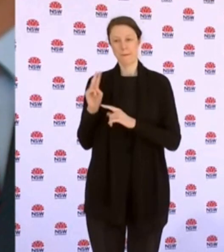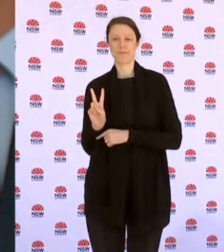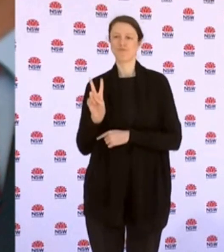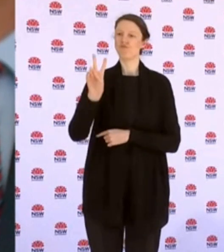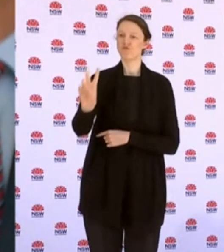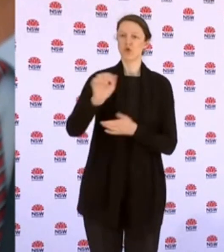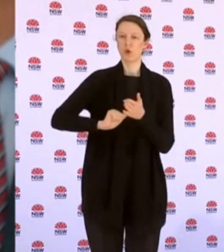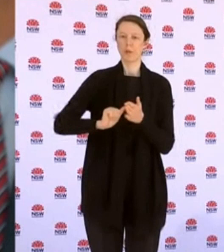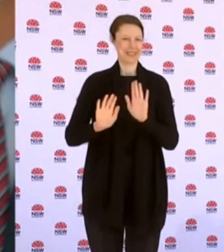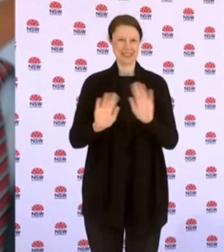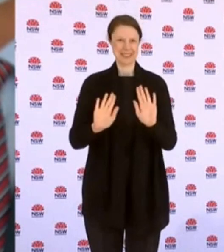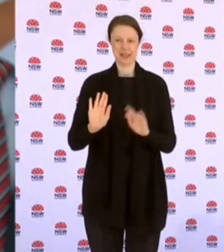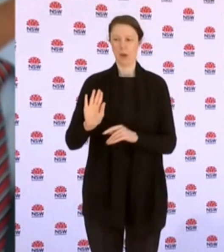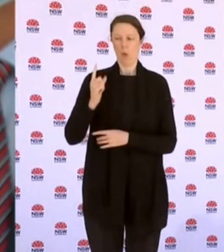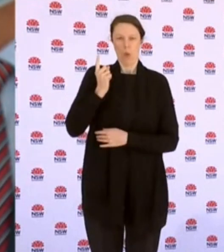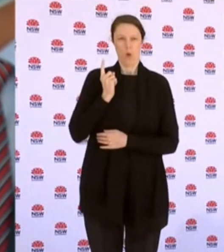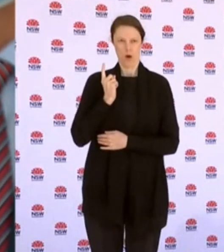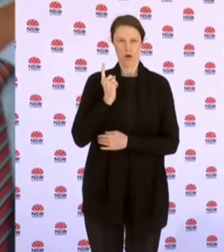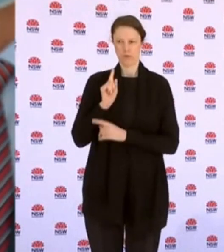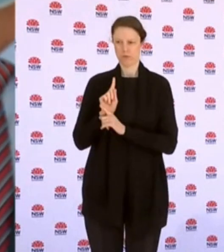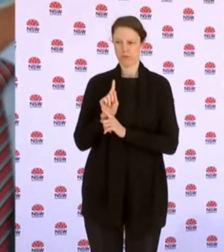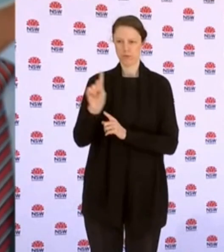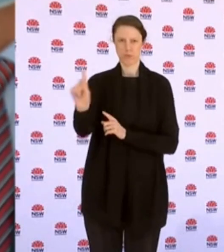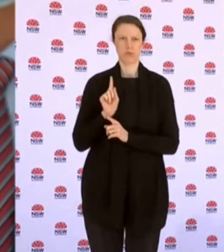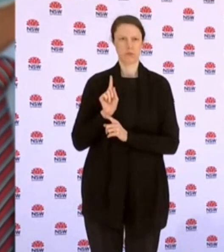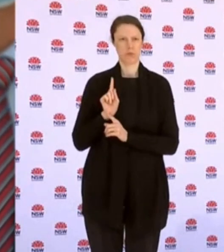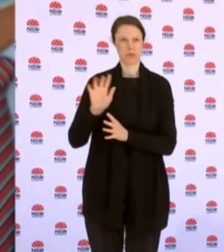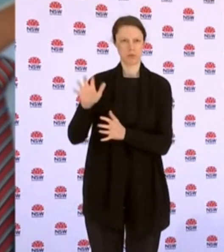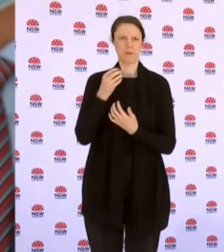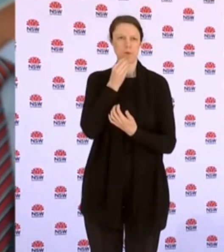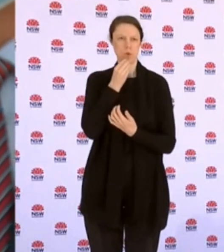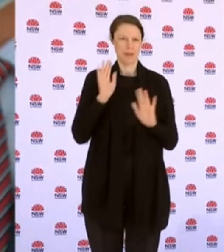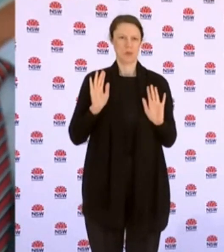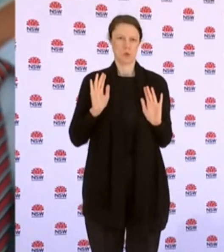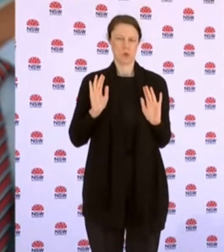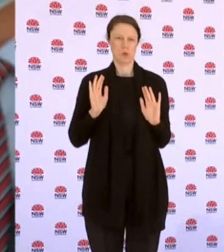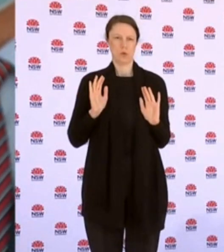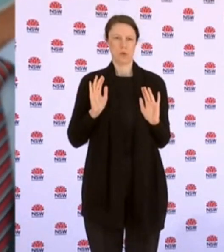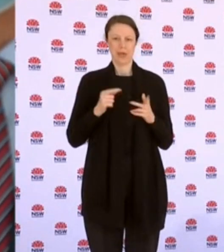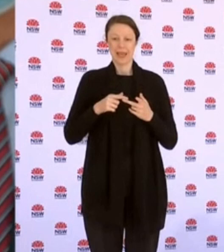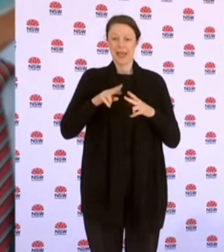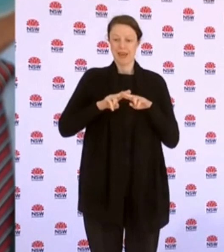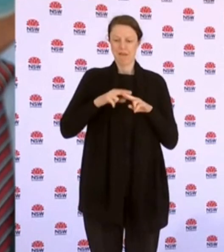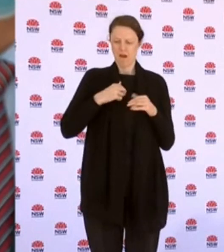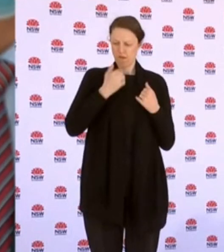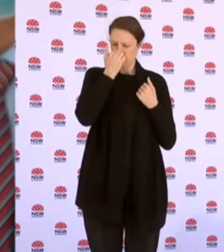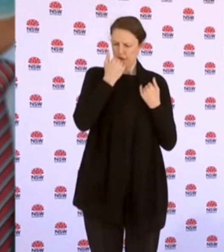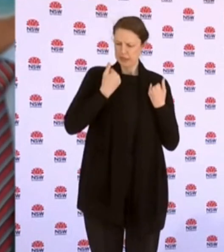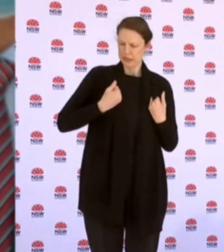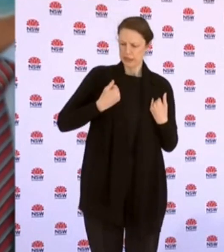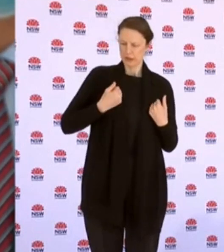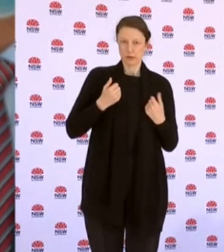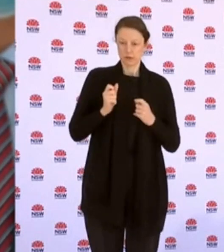needs. And also, if you've got the most minimal of symptoms, make sure that you're not the person that's doing the shopping or going